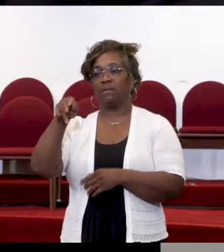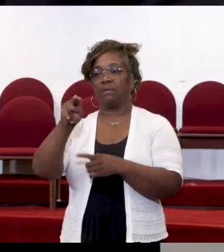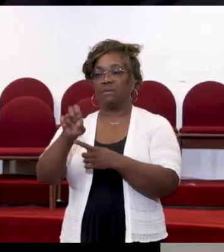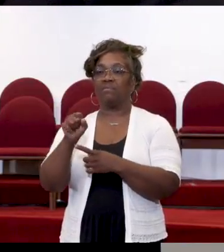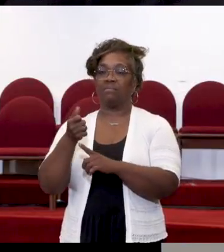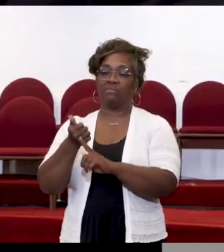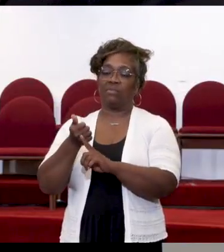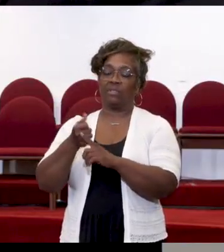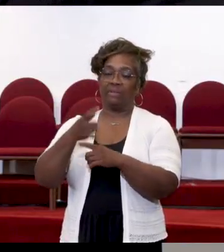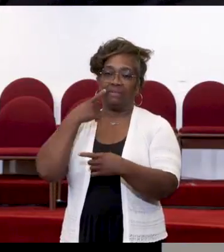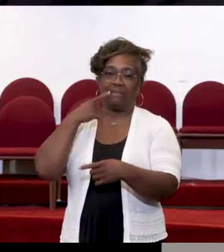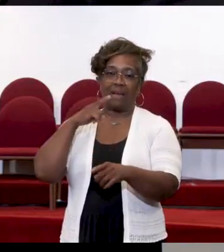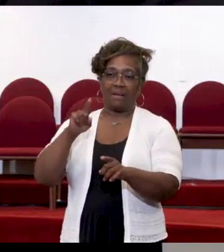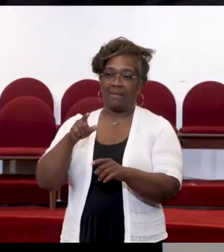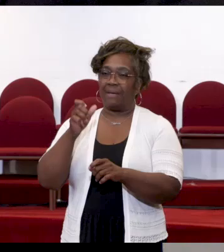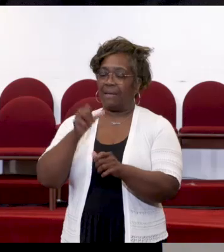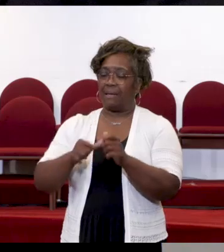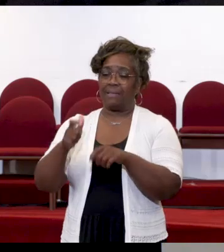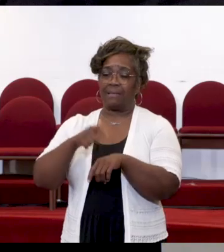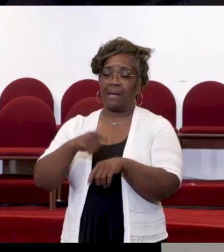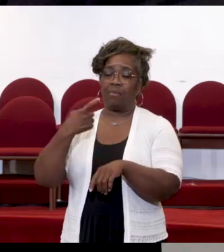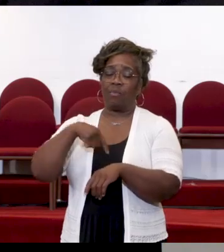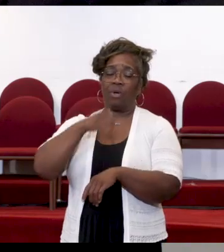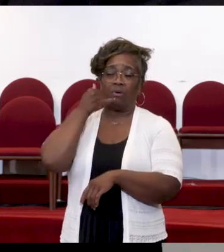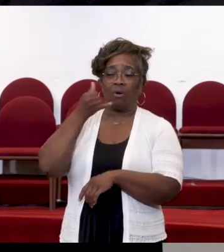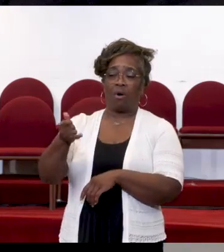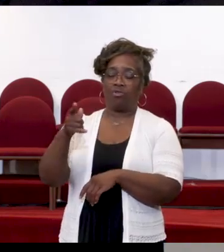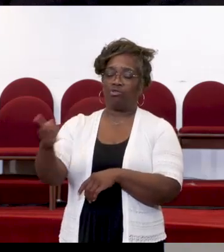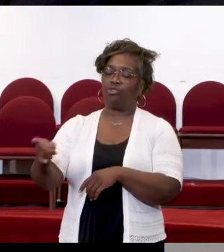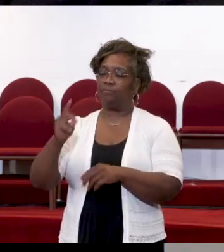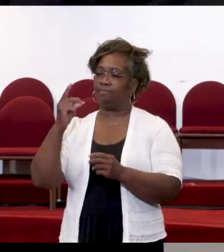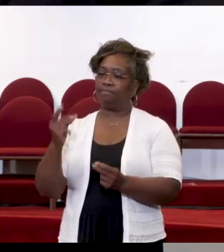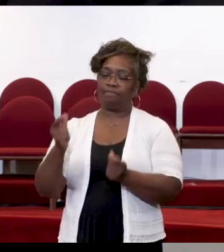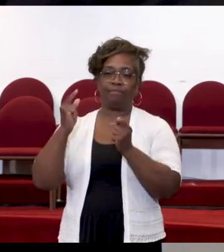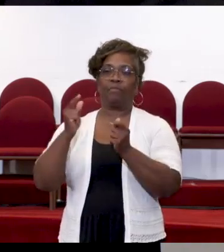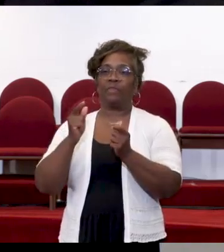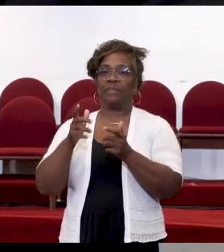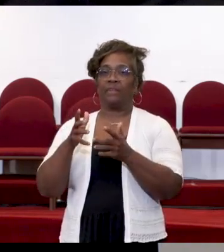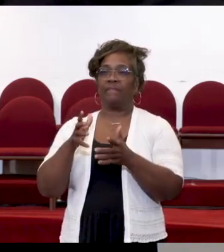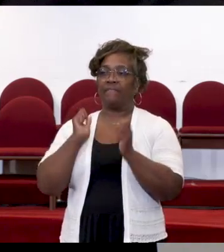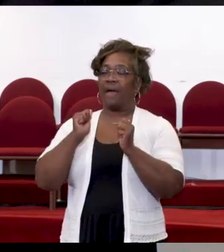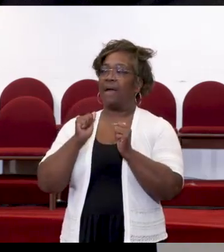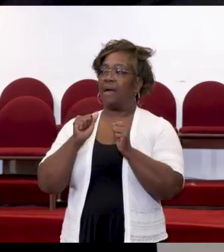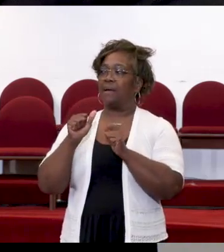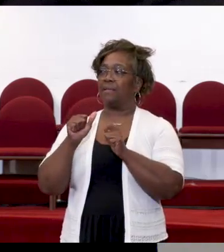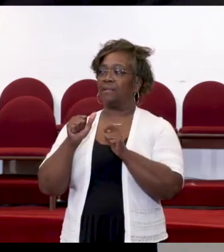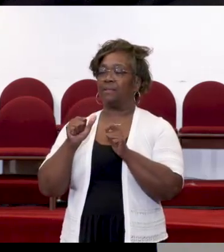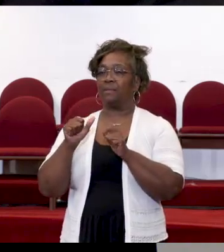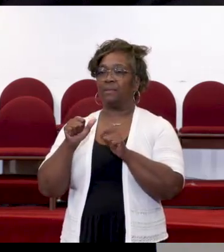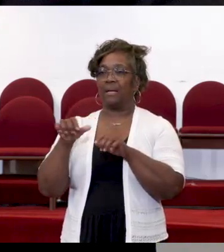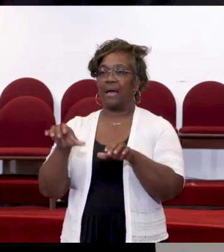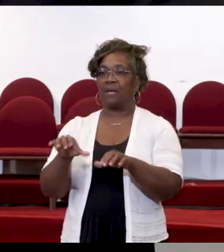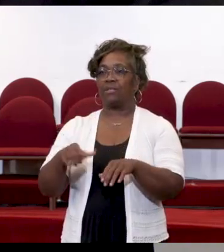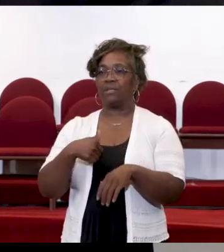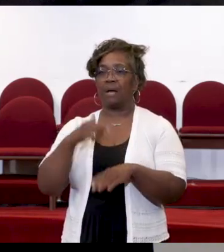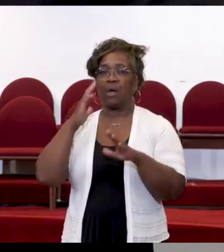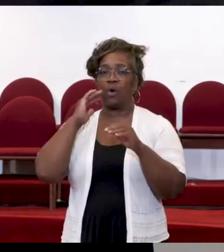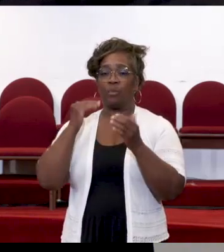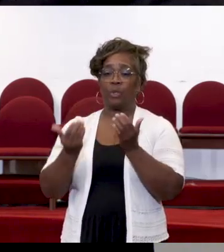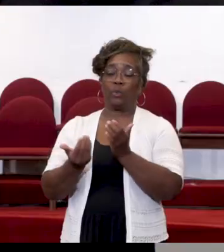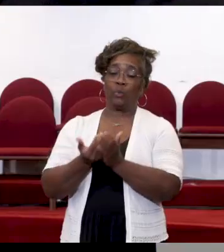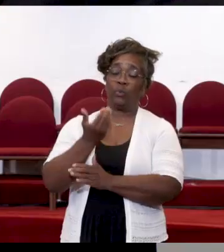you call her, she's right on the case. And I hope that the new administration does not do away with the Department of Neighborhoods,